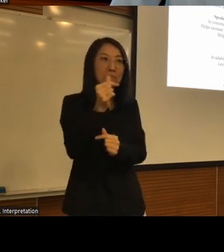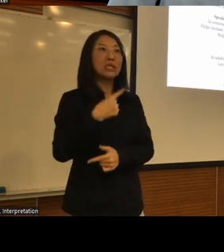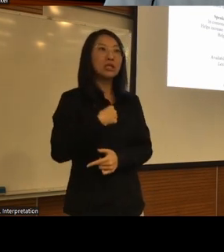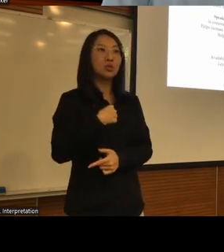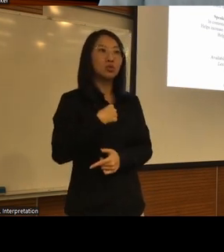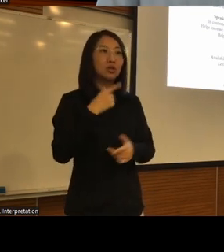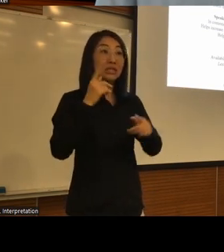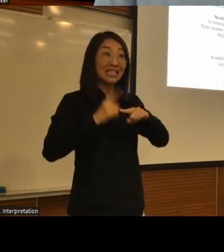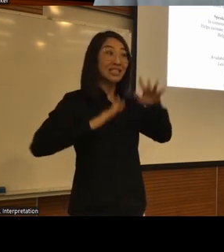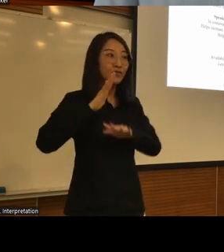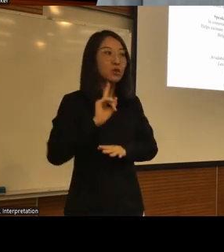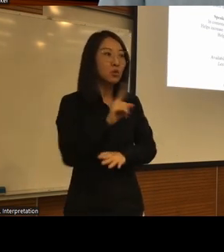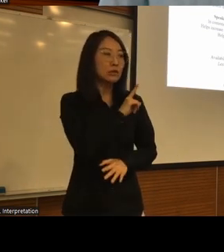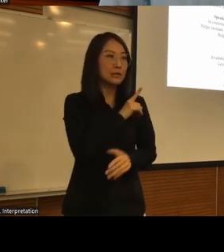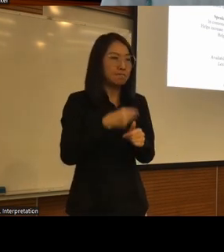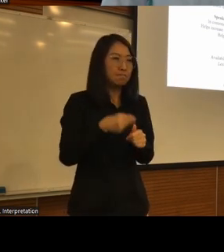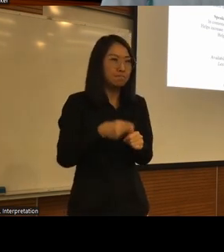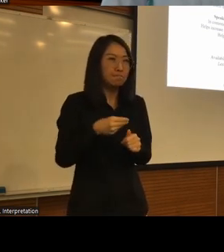as to get the discipline of